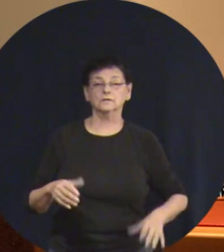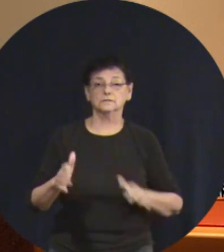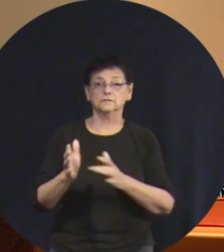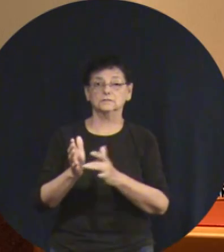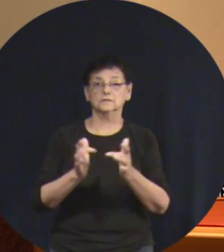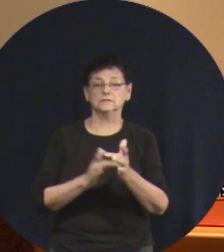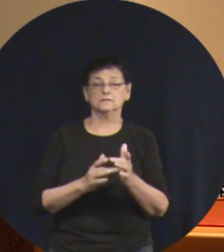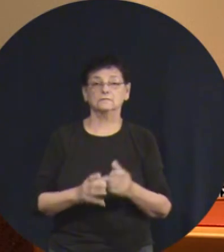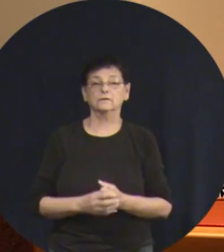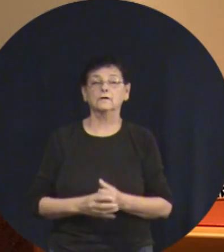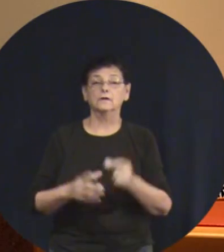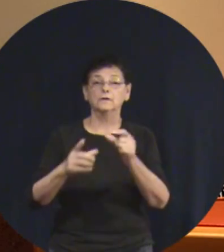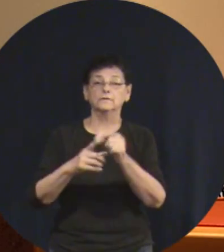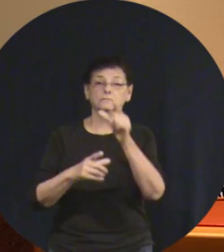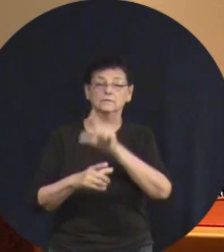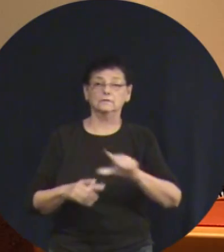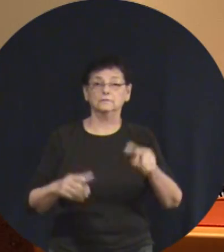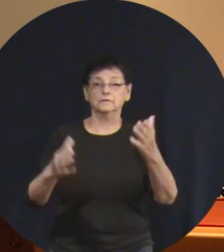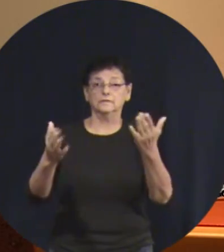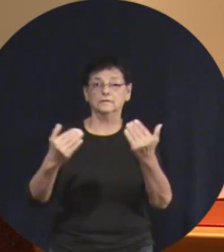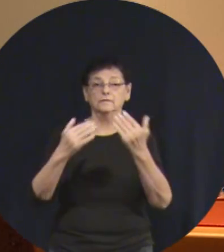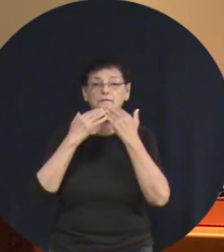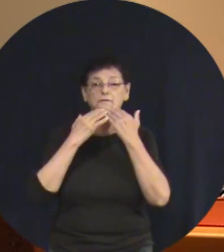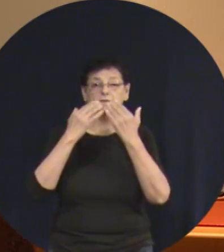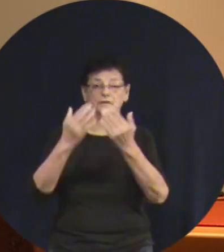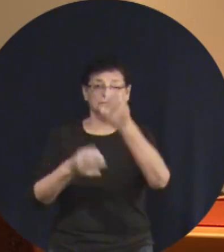Jesus. The word of the Lord.